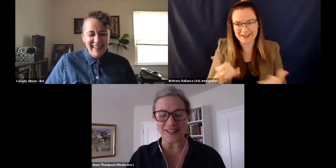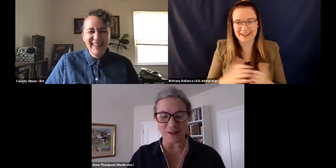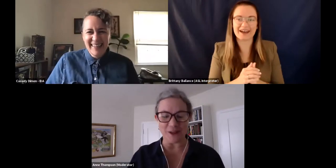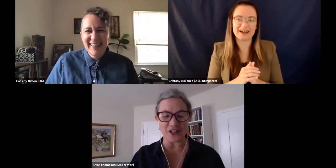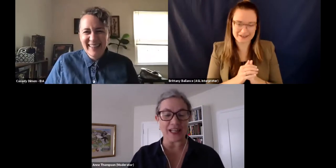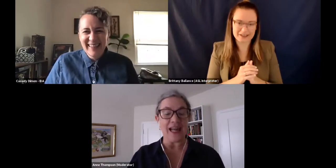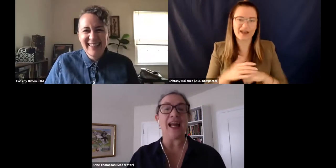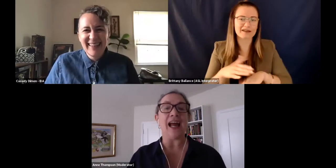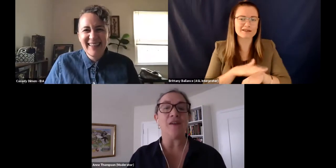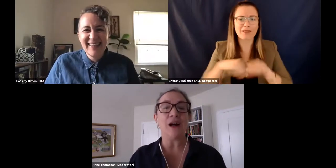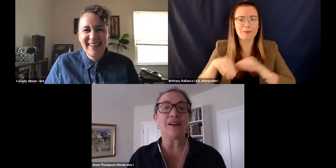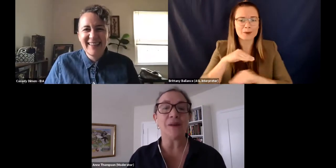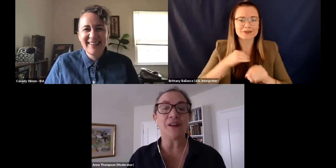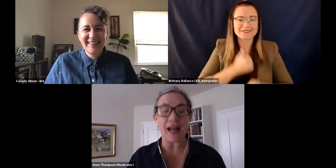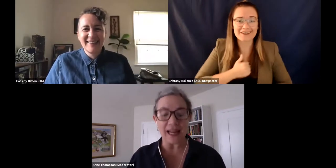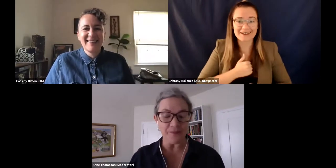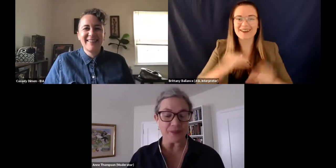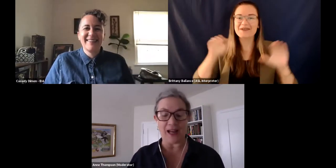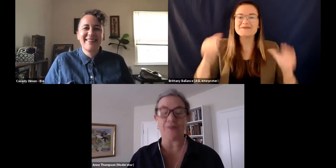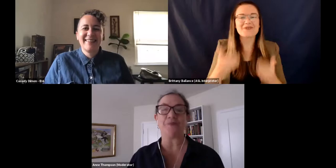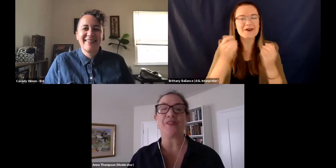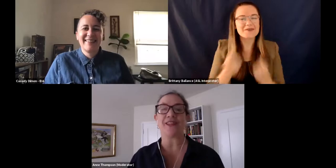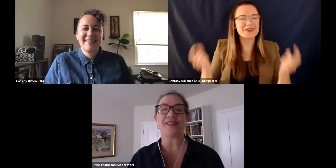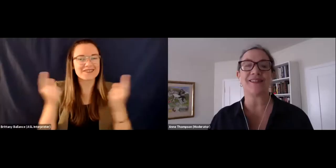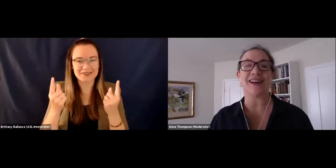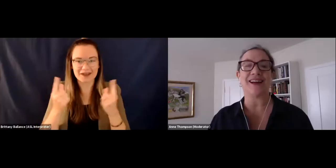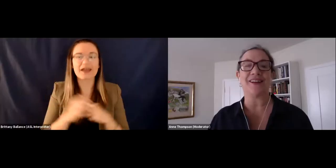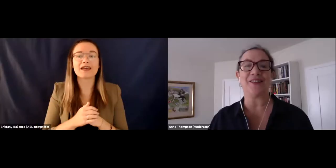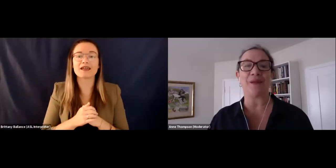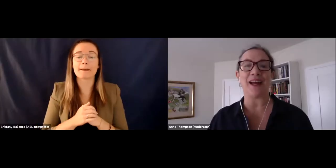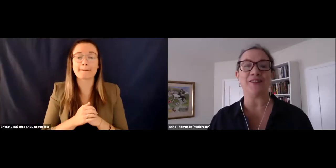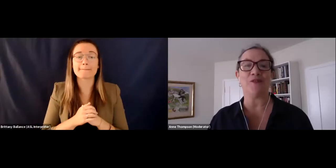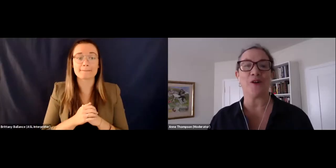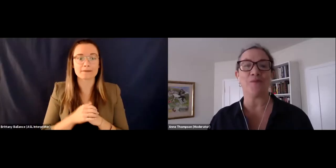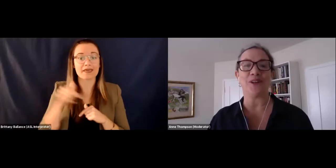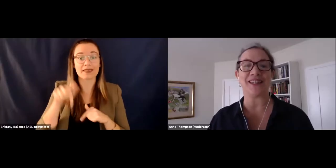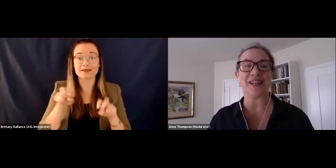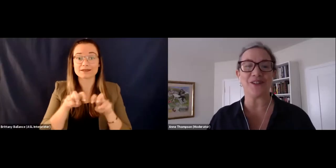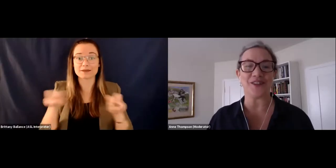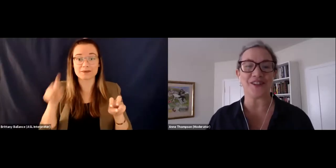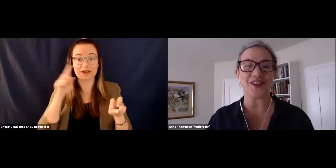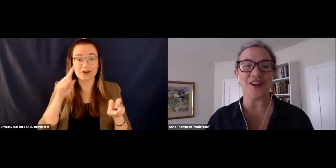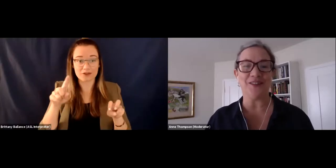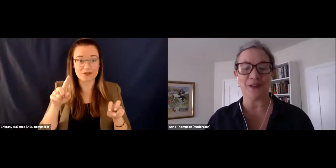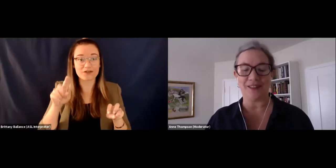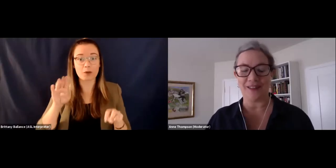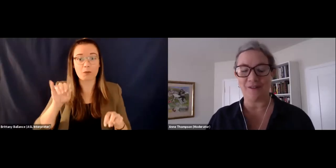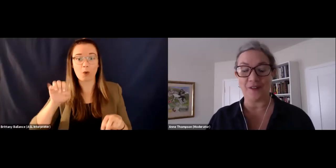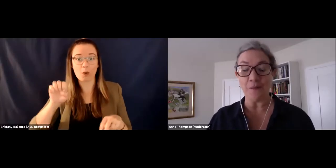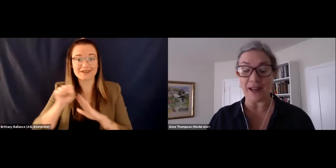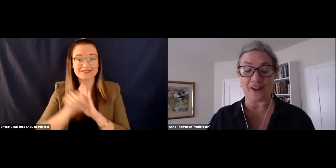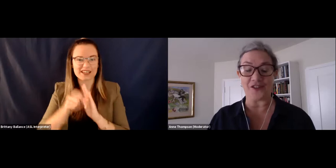in slow motion. Welcome, everybody. This is the panel for Boy State, which you just saw, with